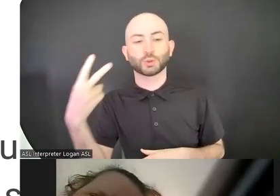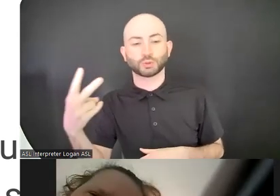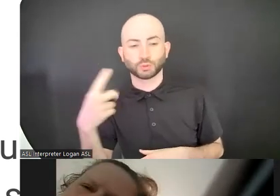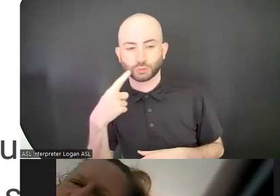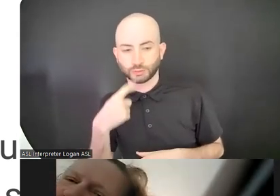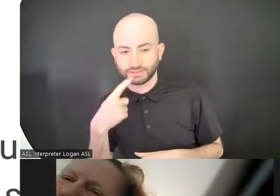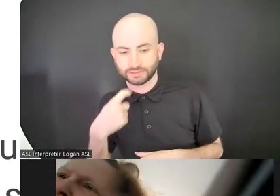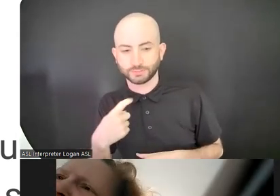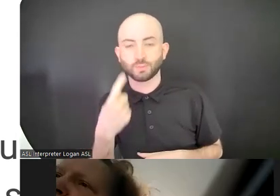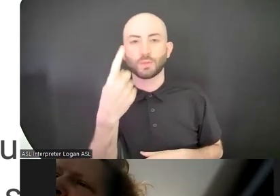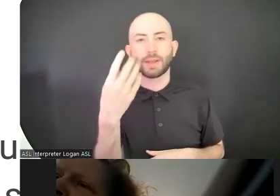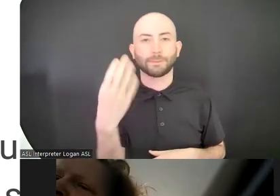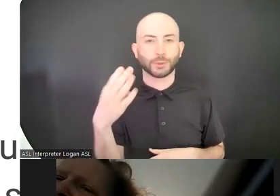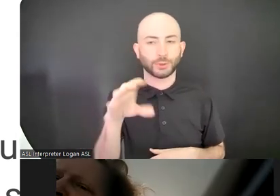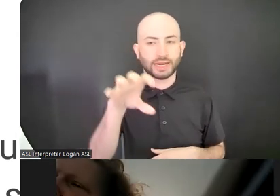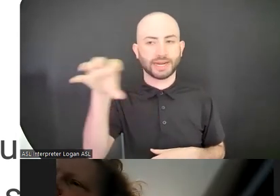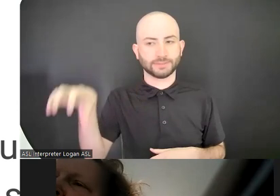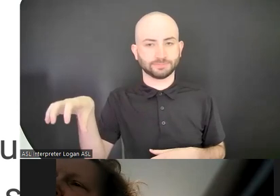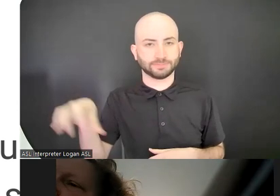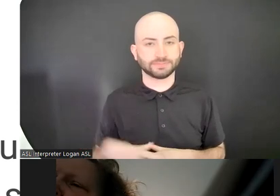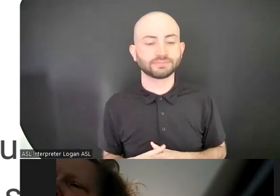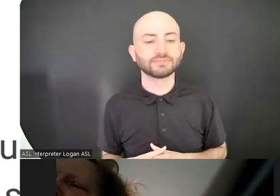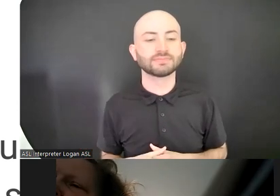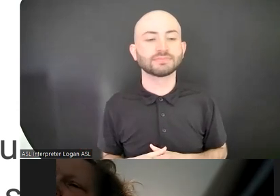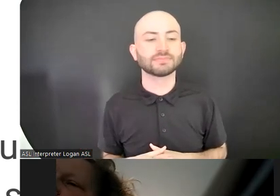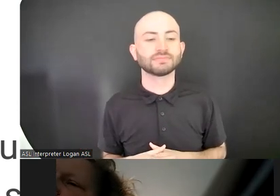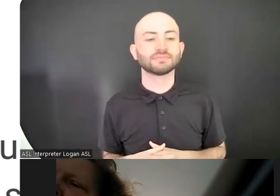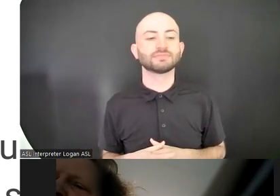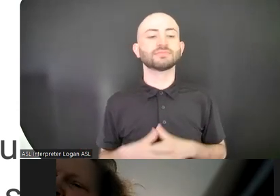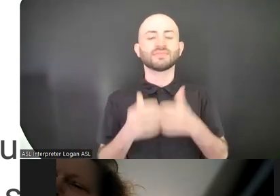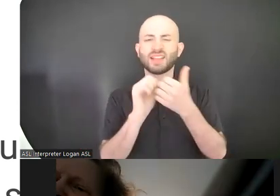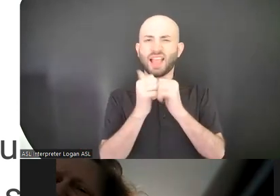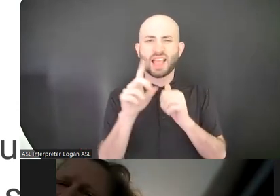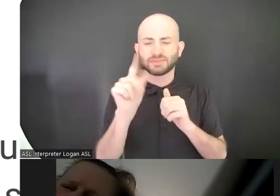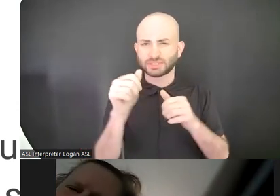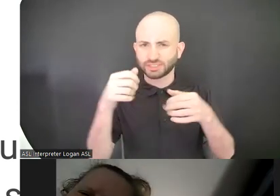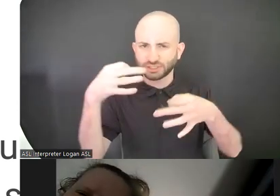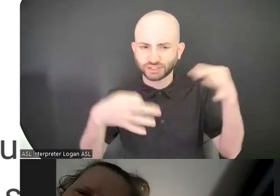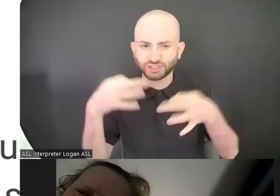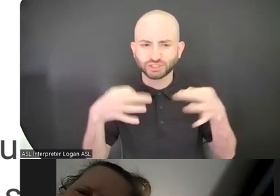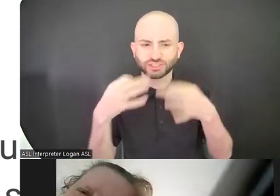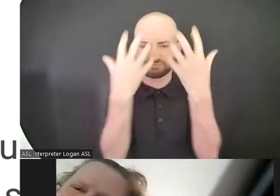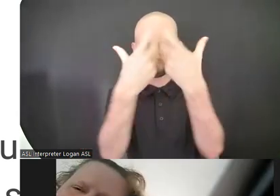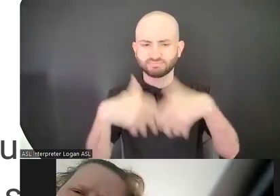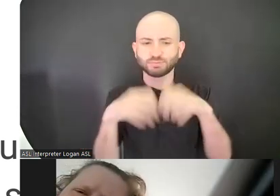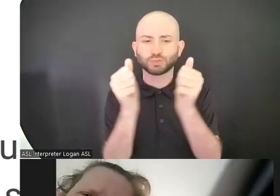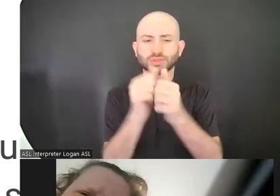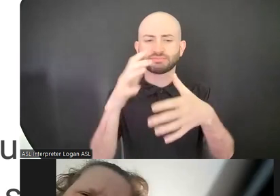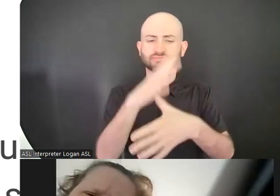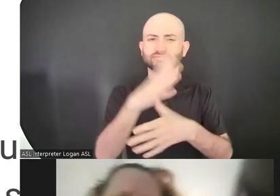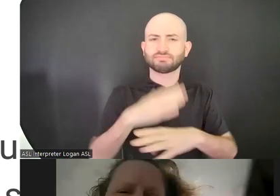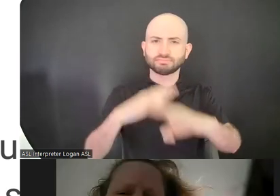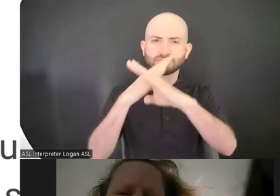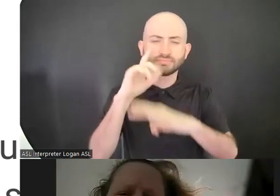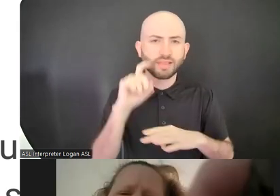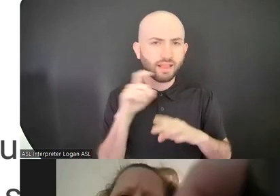how does ability justice fit into primary prevention of sexual violence as i started